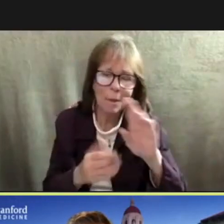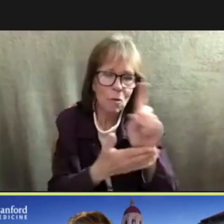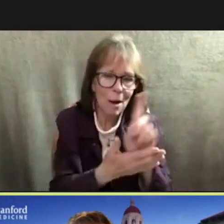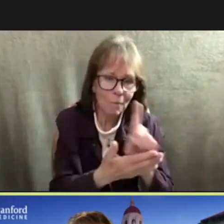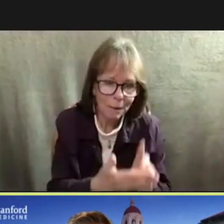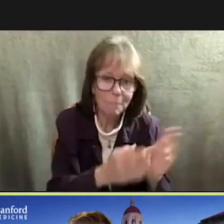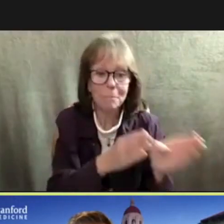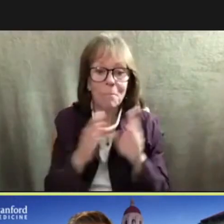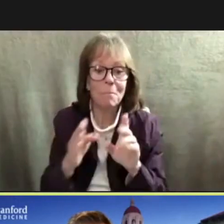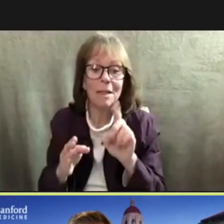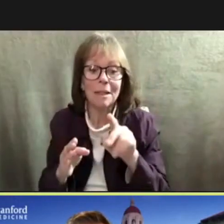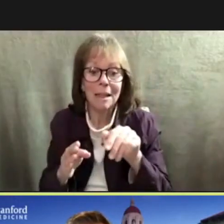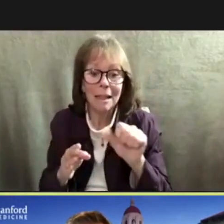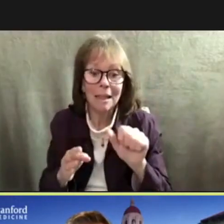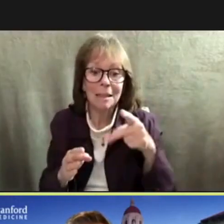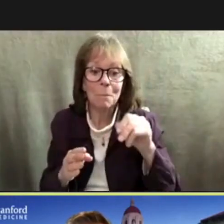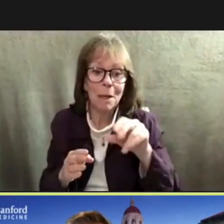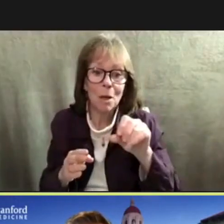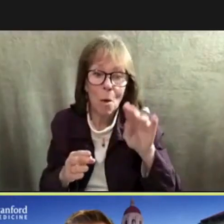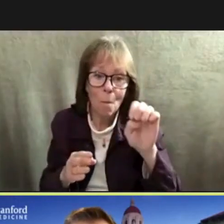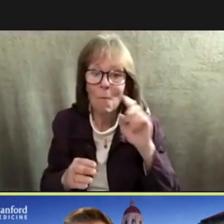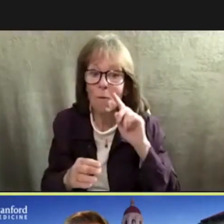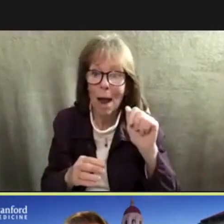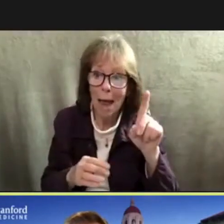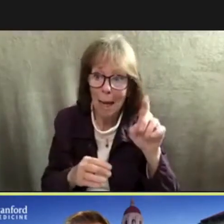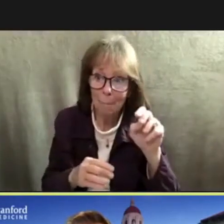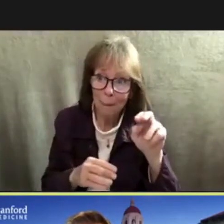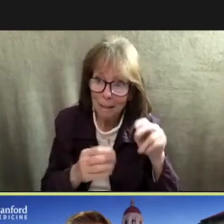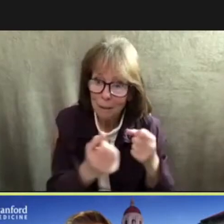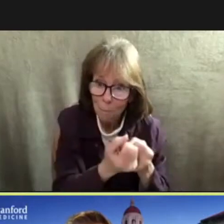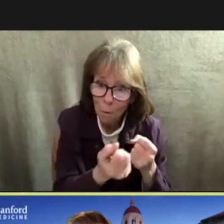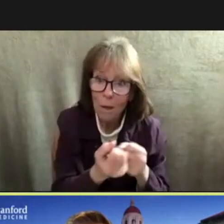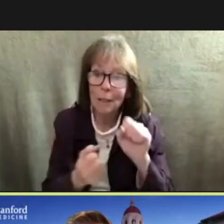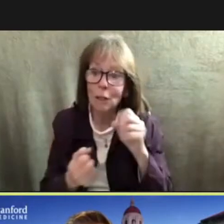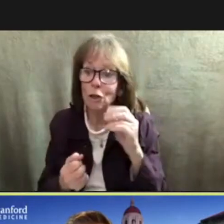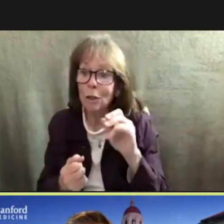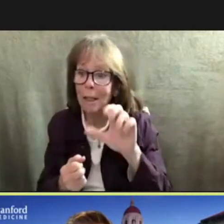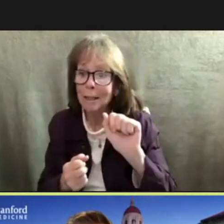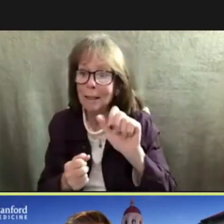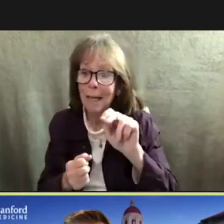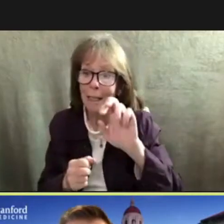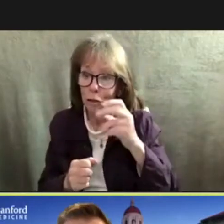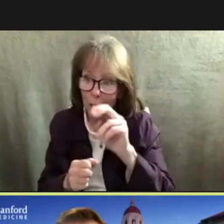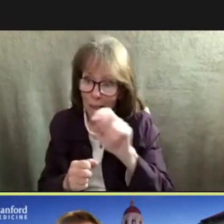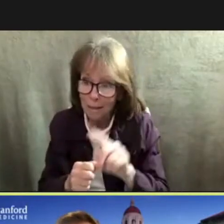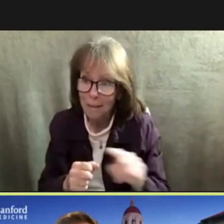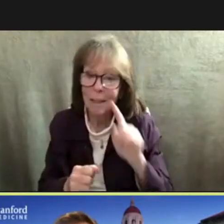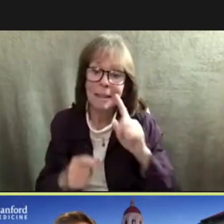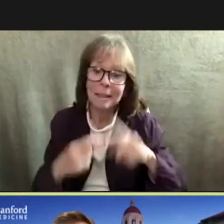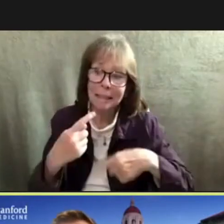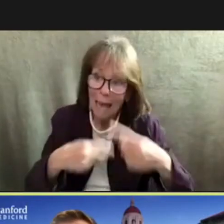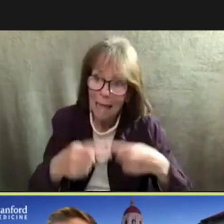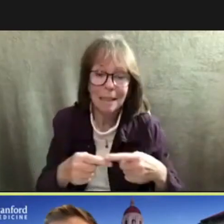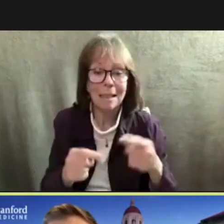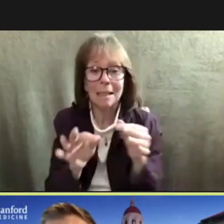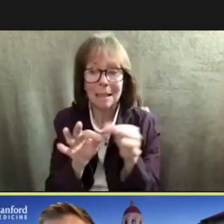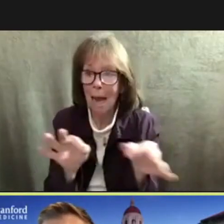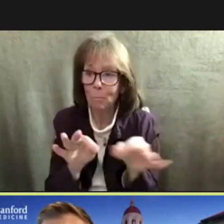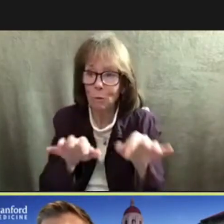Denise Pincombe for administrative support, and Sheila Sanchez for sign language and closed